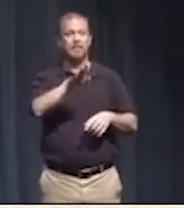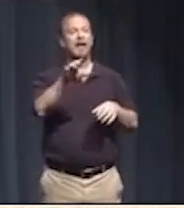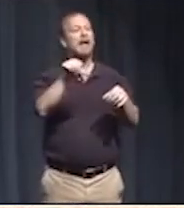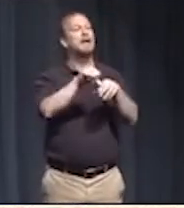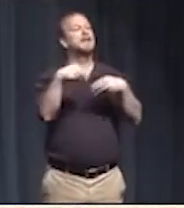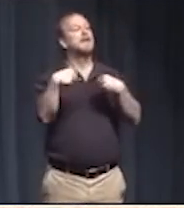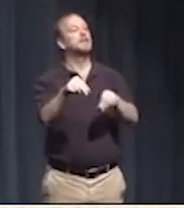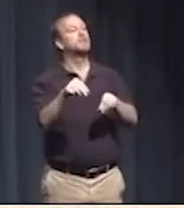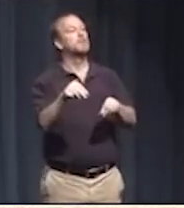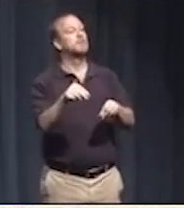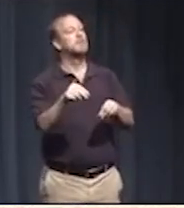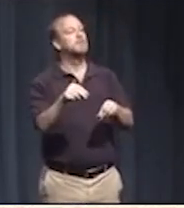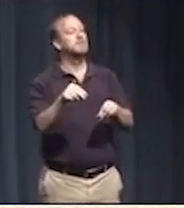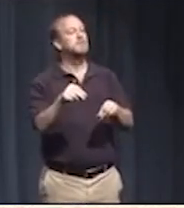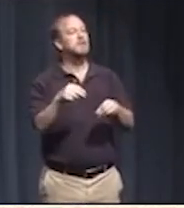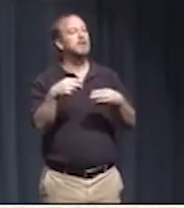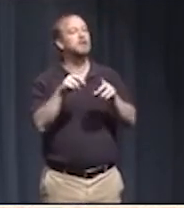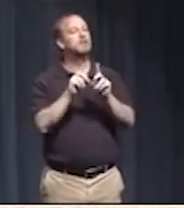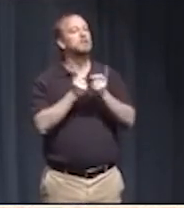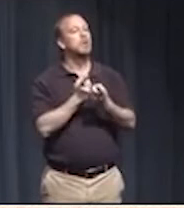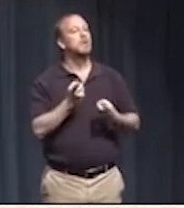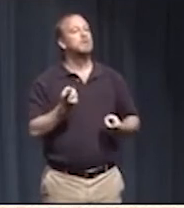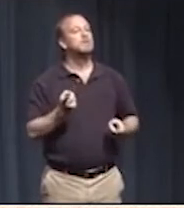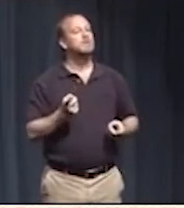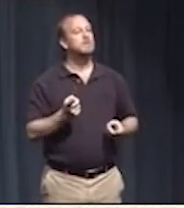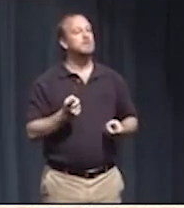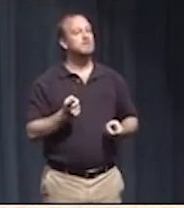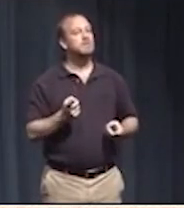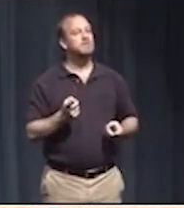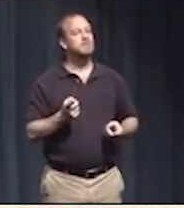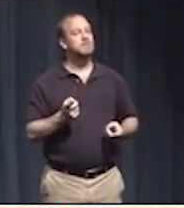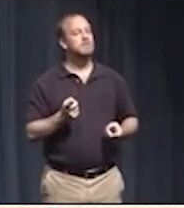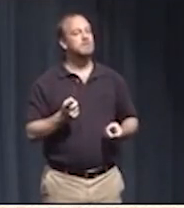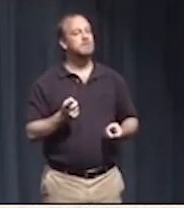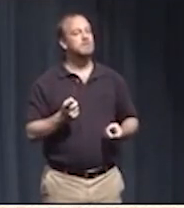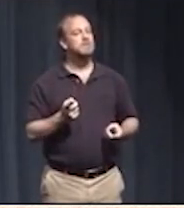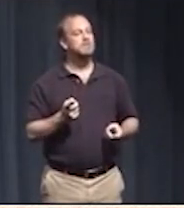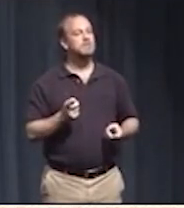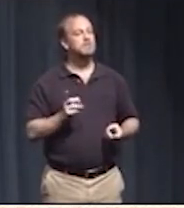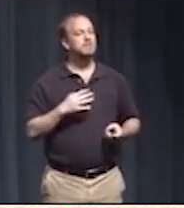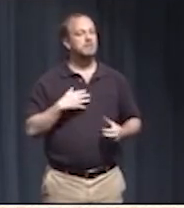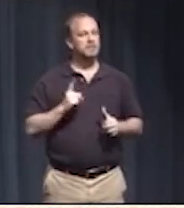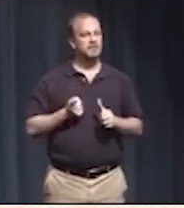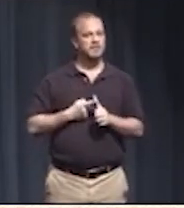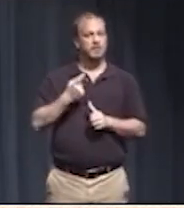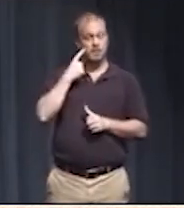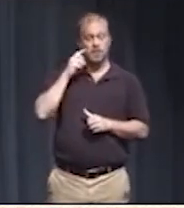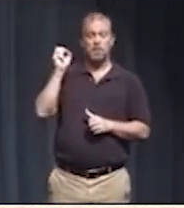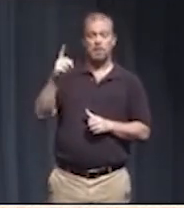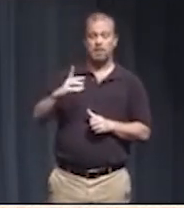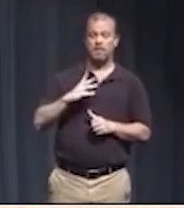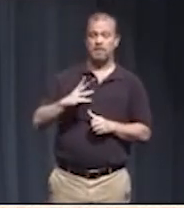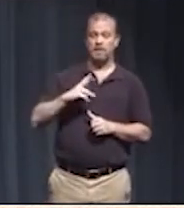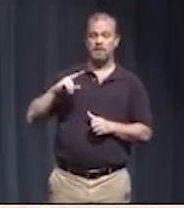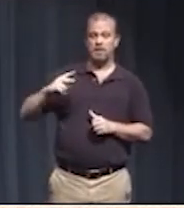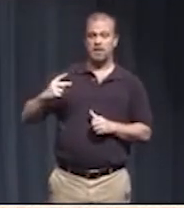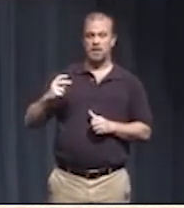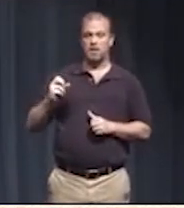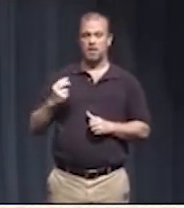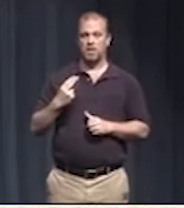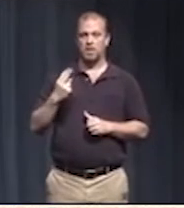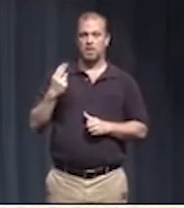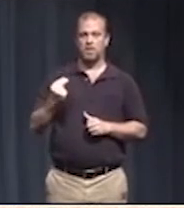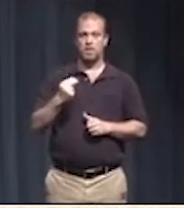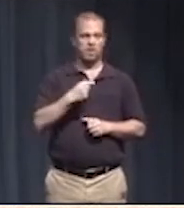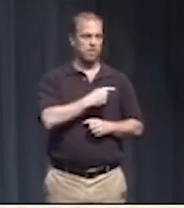store. Donuts. And I'm going, my first thought was, oh, okay. My second thought is, oh, dear God,